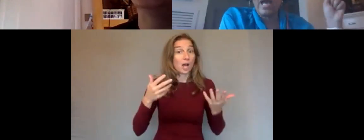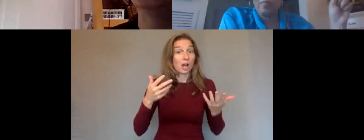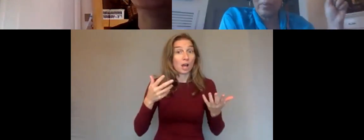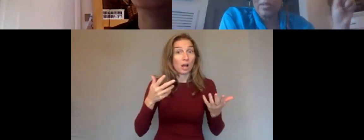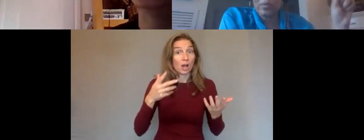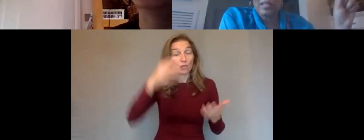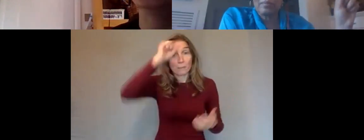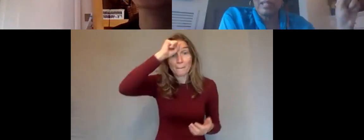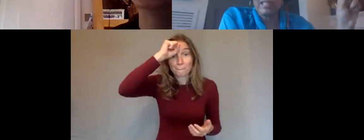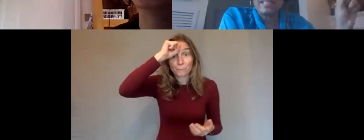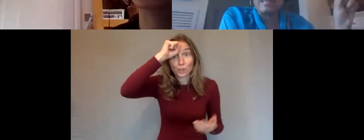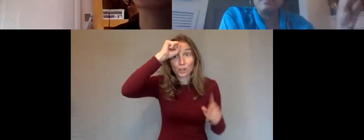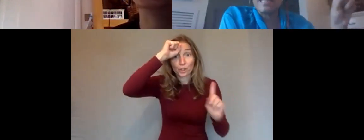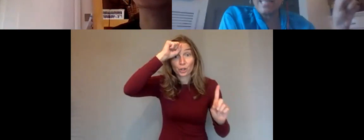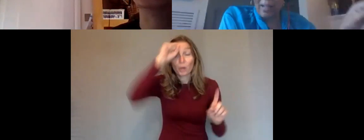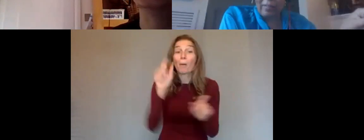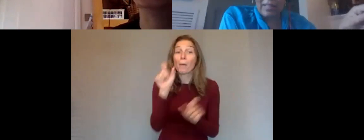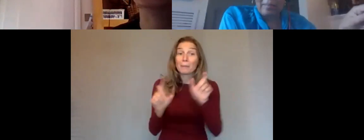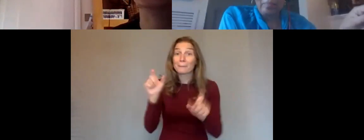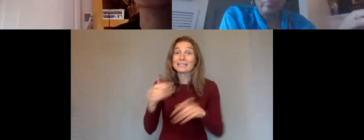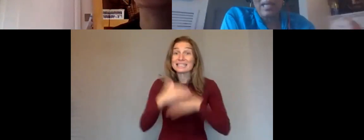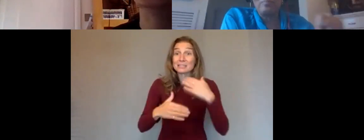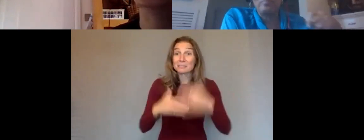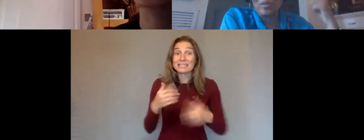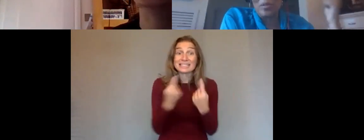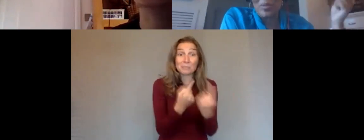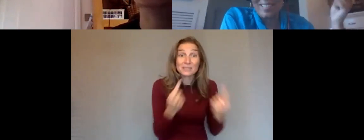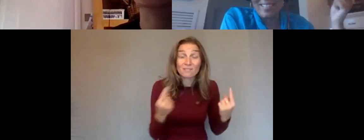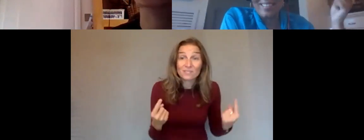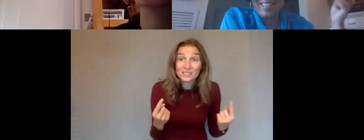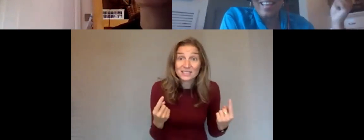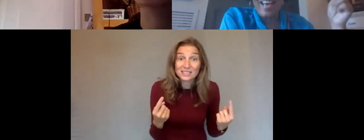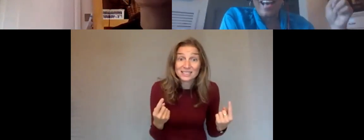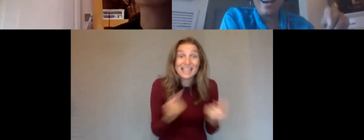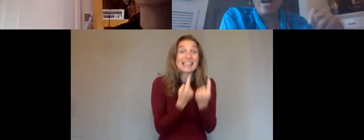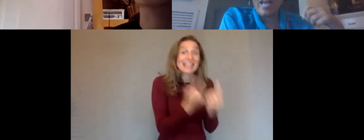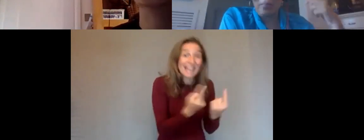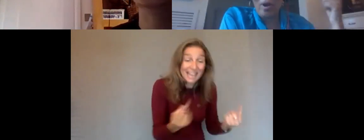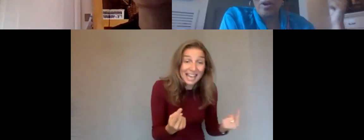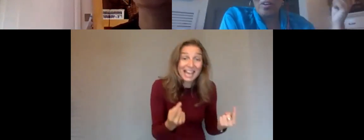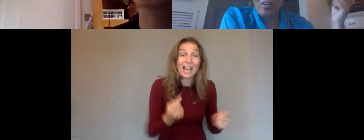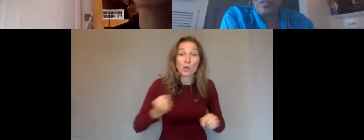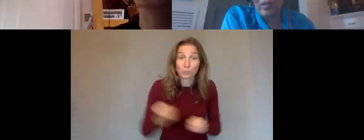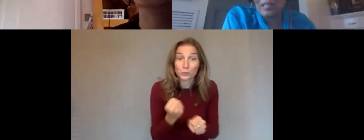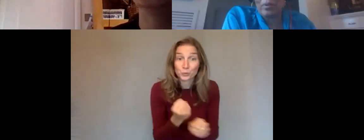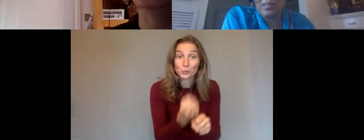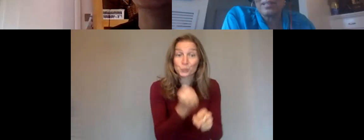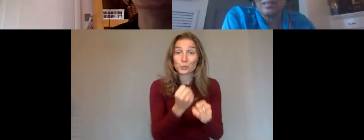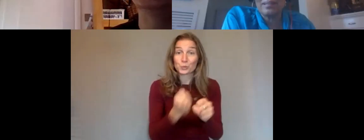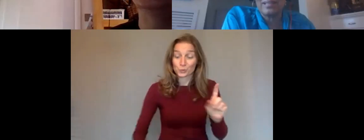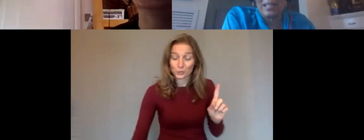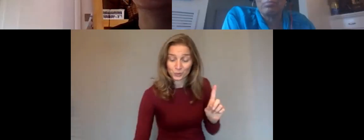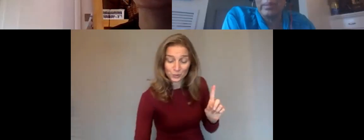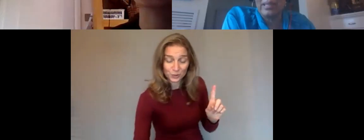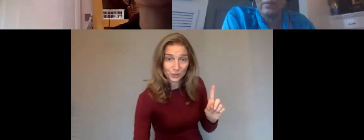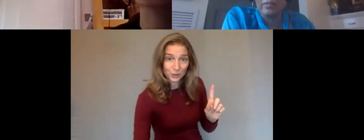at how persons with disabilities themselves become producers and are part of creating products. I think